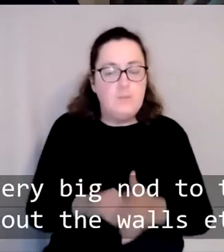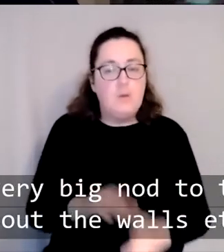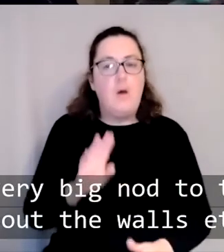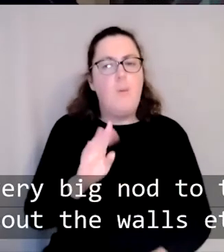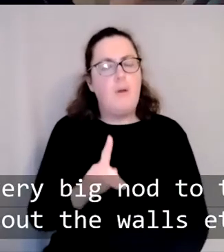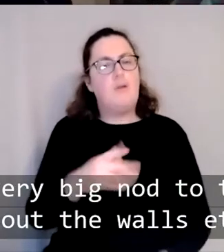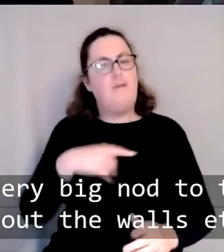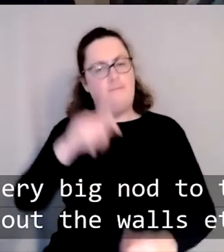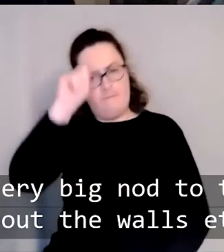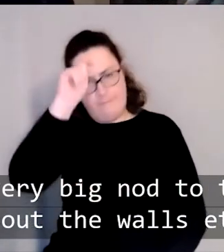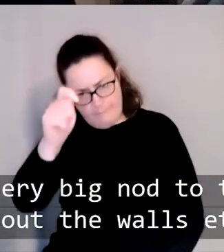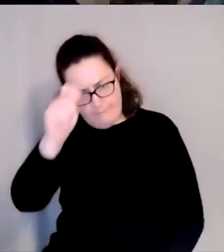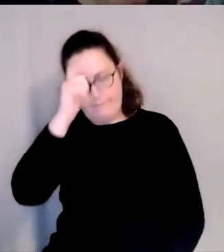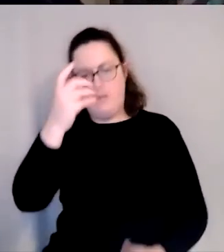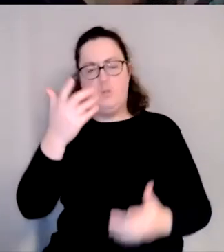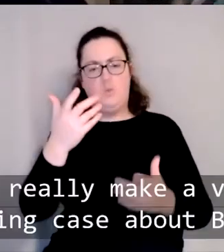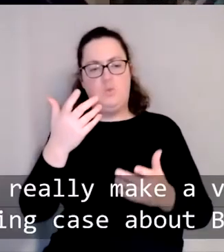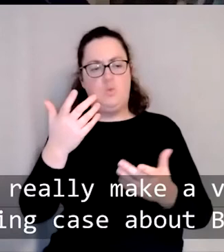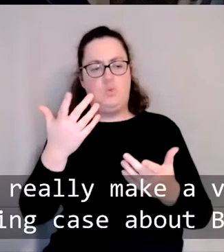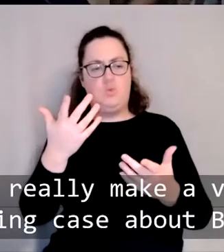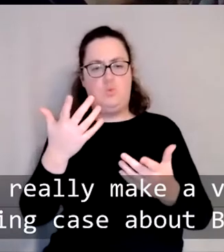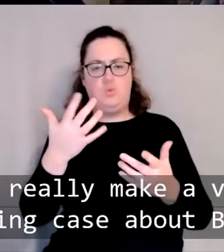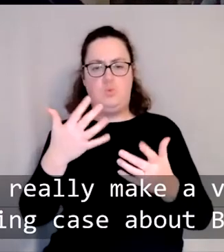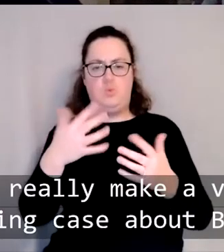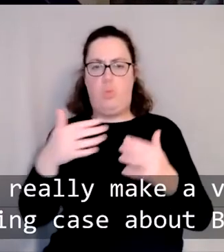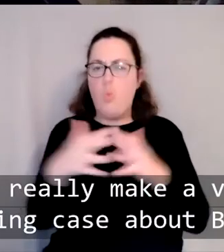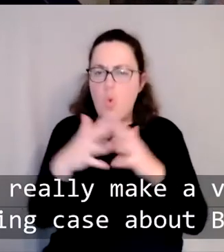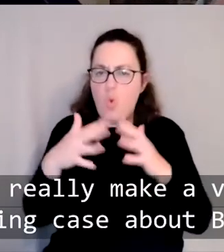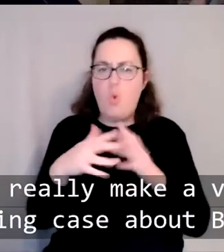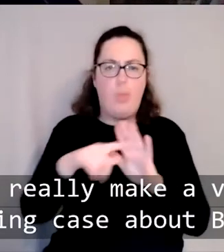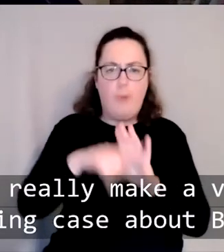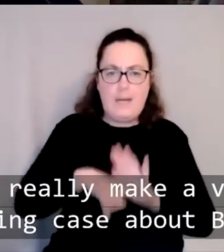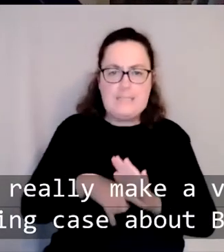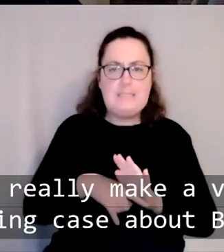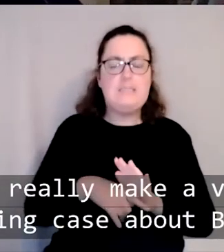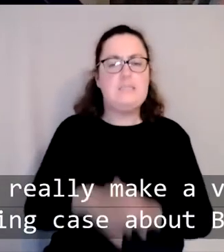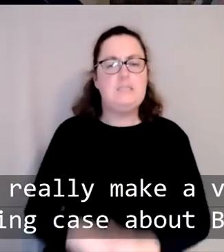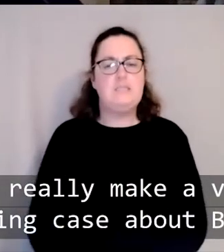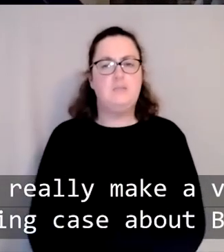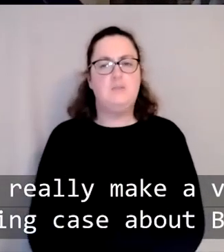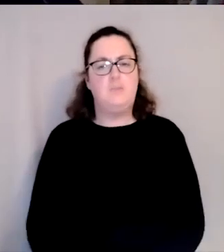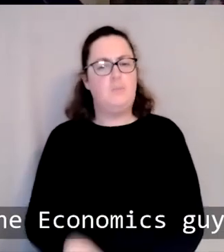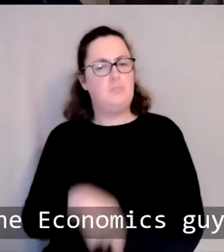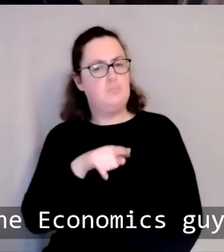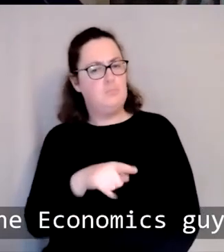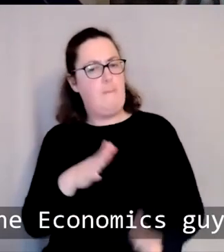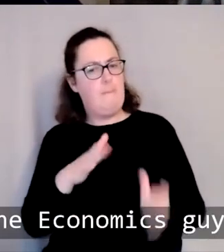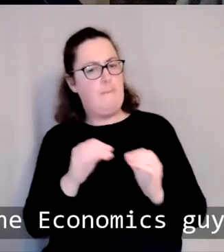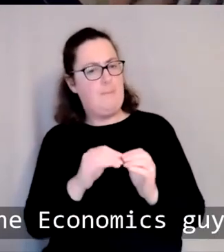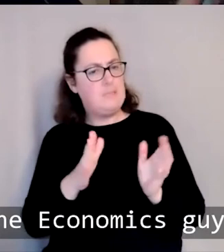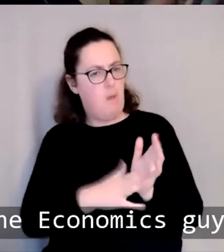foreign policy about the wars, etc. But you really make a very interesting case about Bismarck,